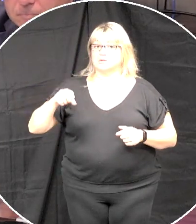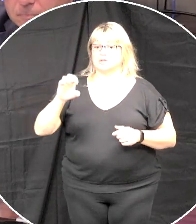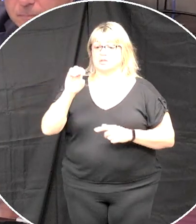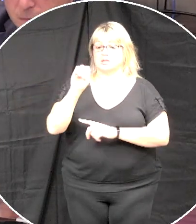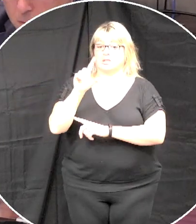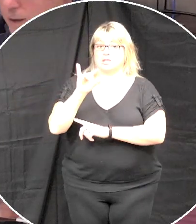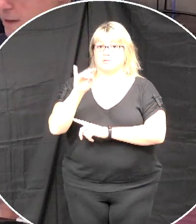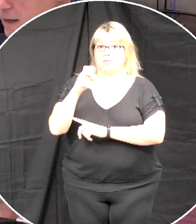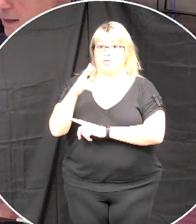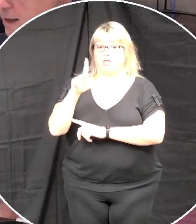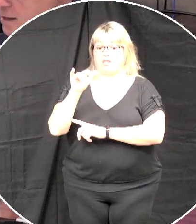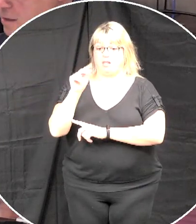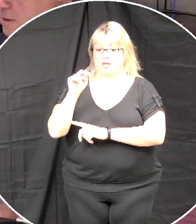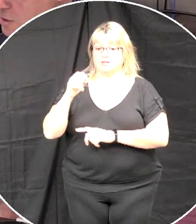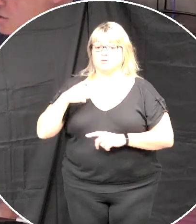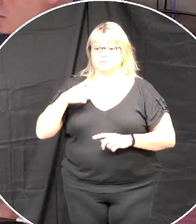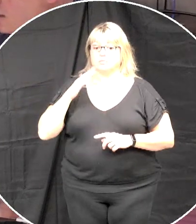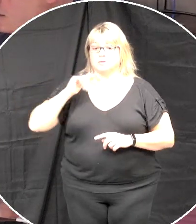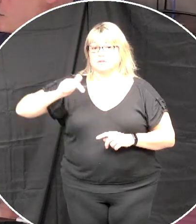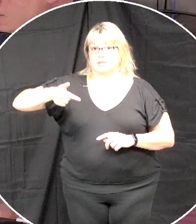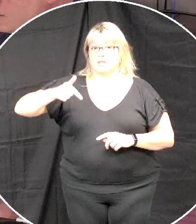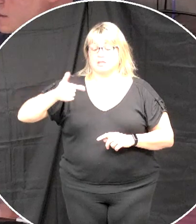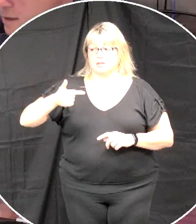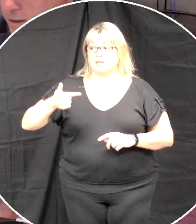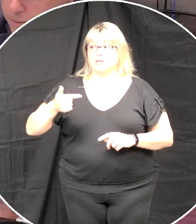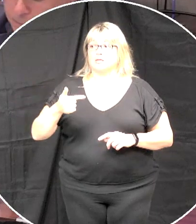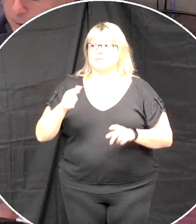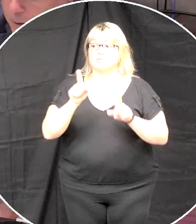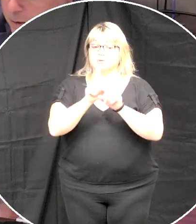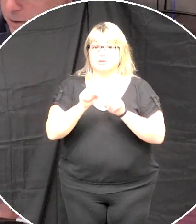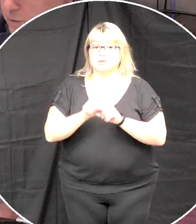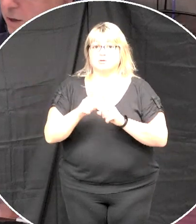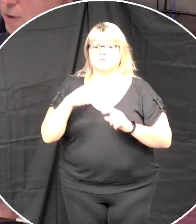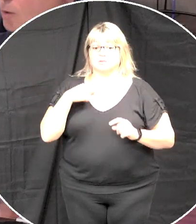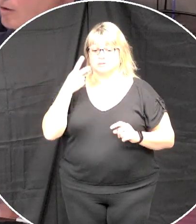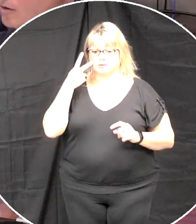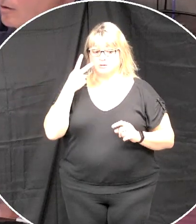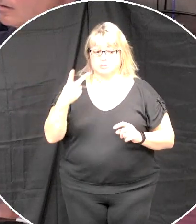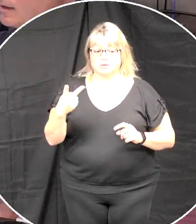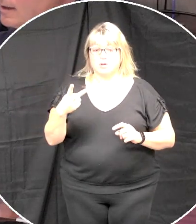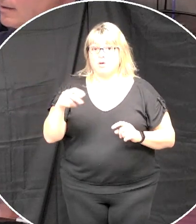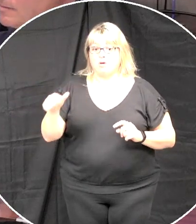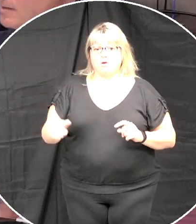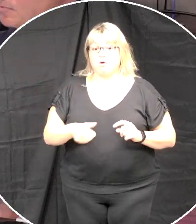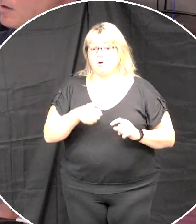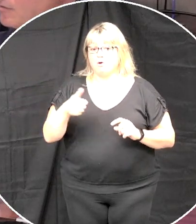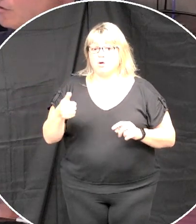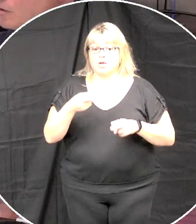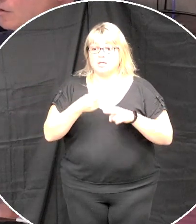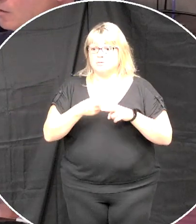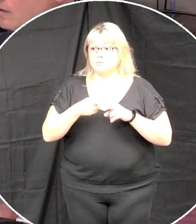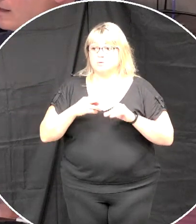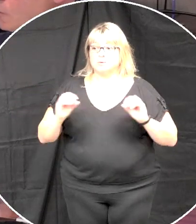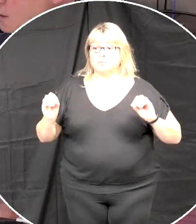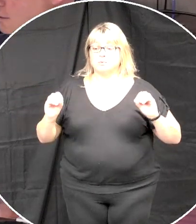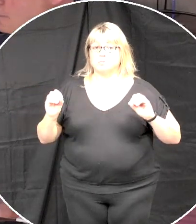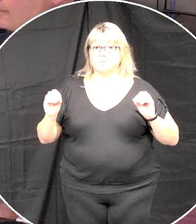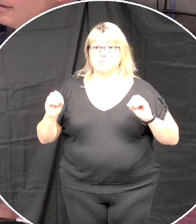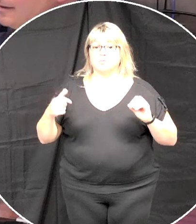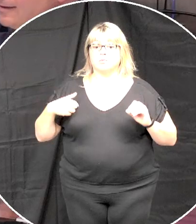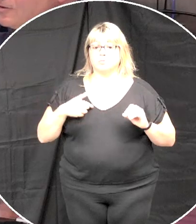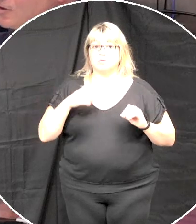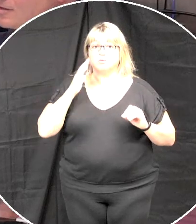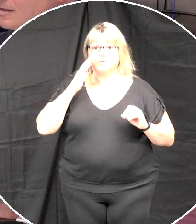Elizabeth Lane. Okay, and as I mentioned, seeing that there are no other names brought forward, we will now